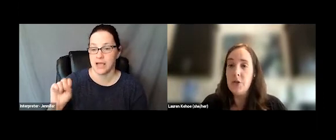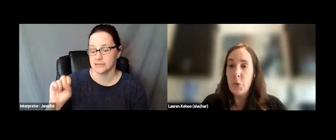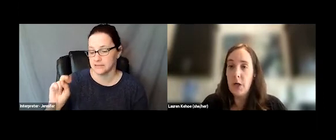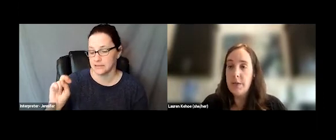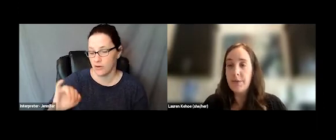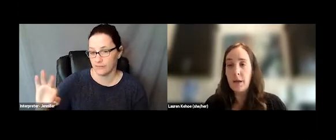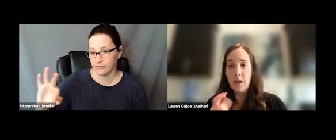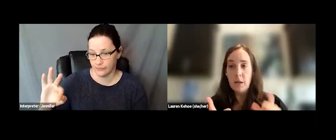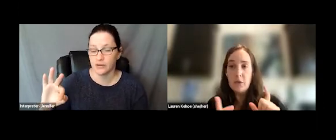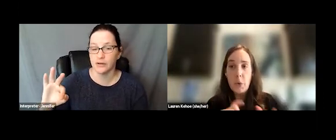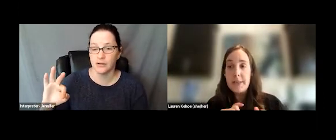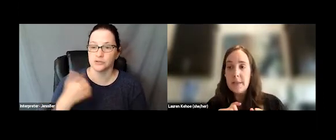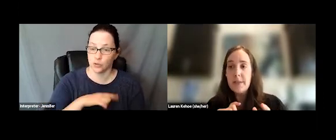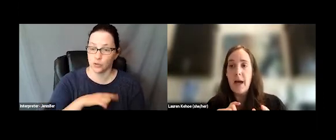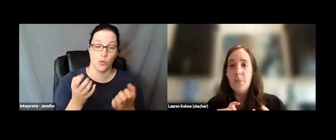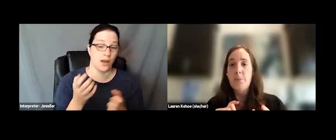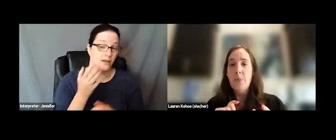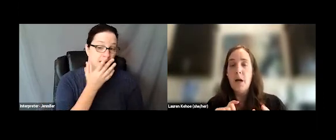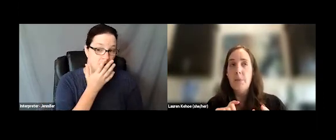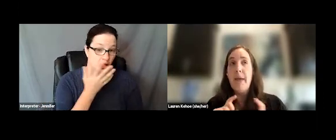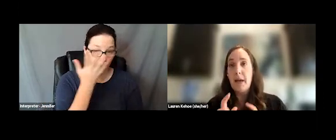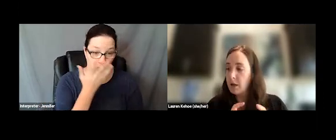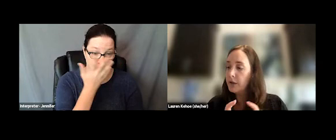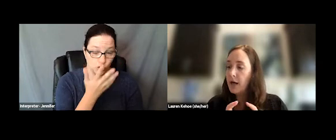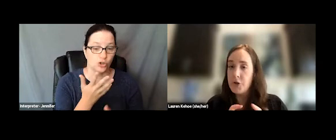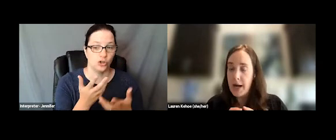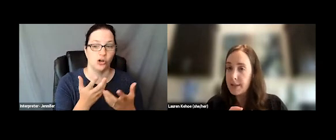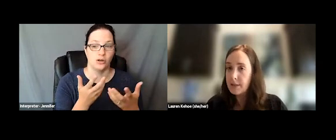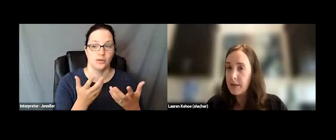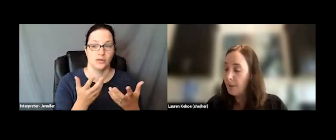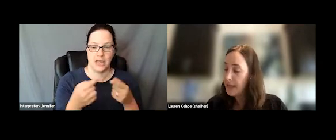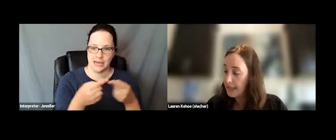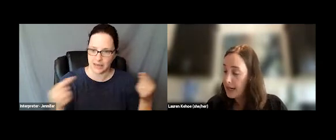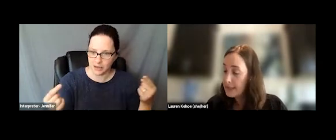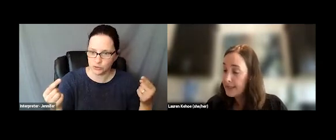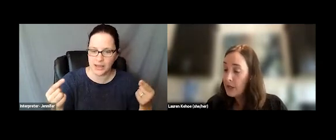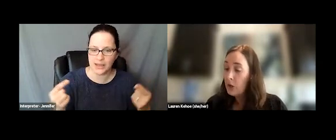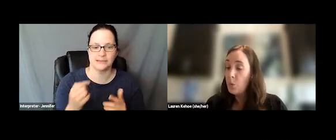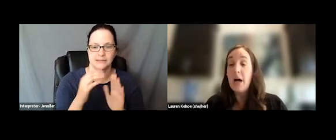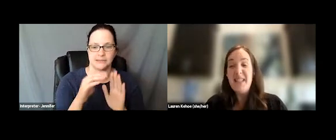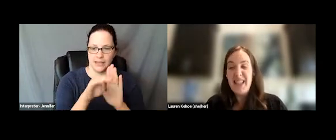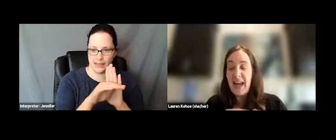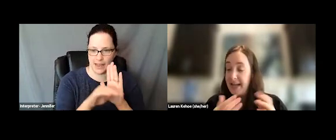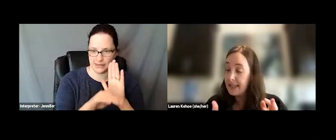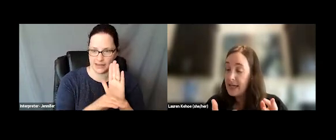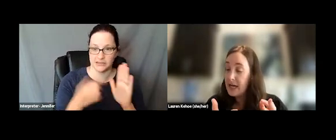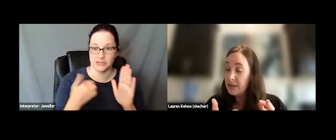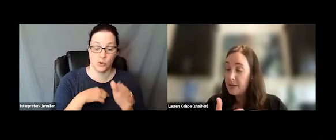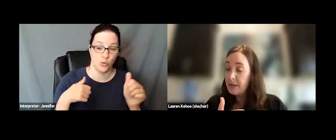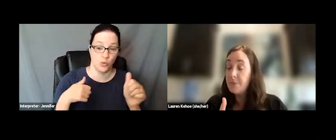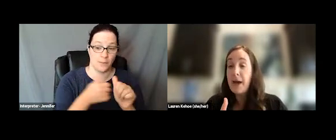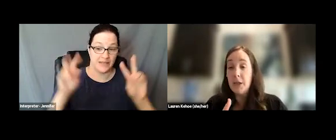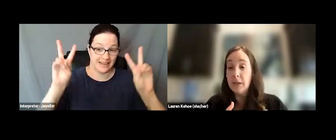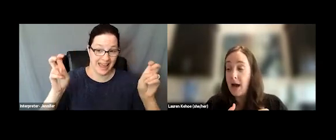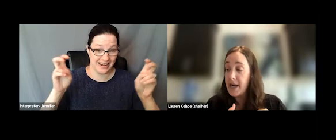We ensured that the color choices met color contrast guidelines. We updated heading